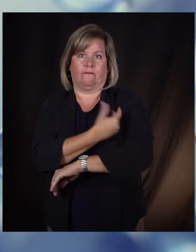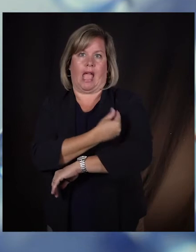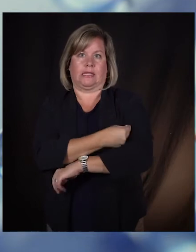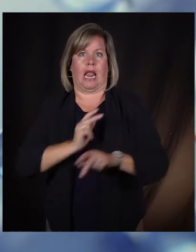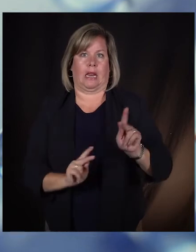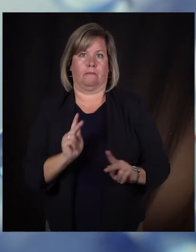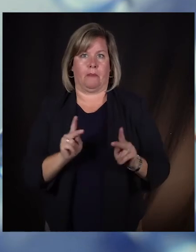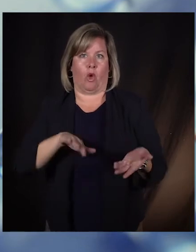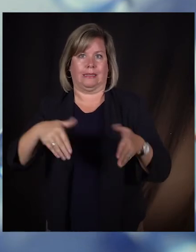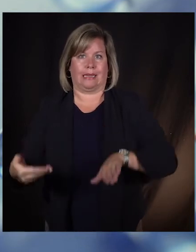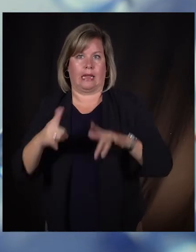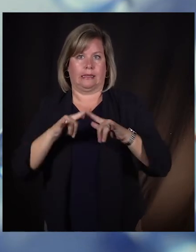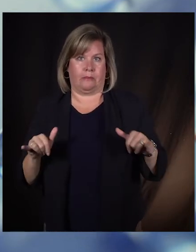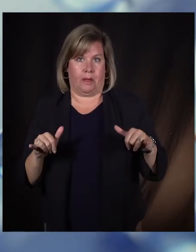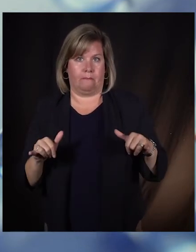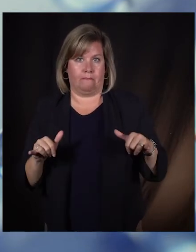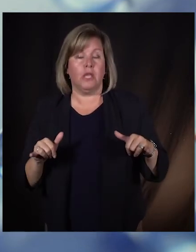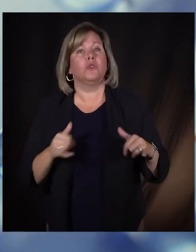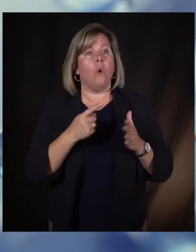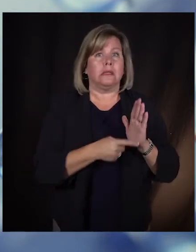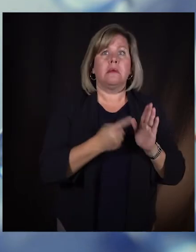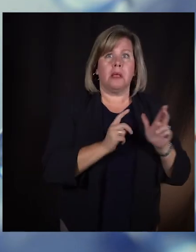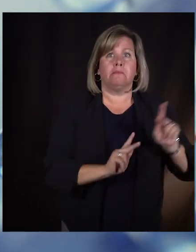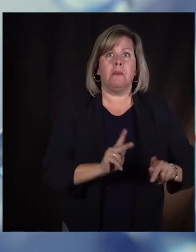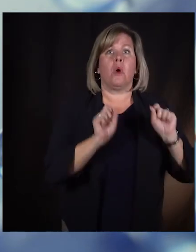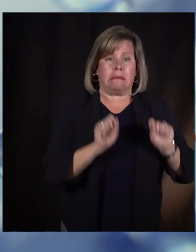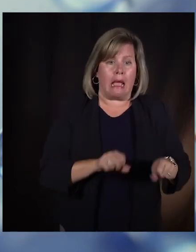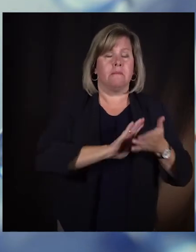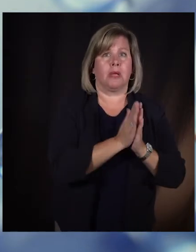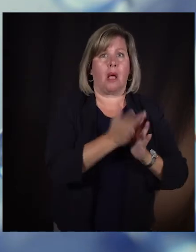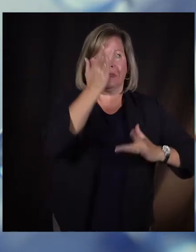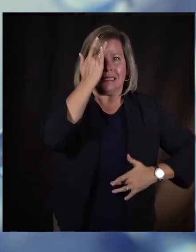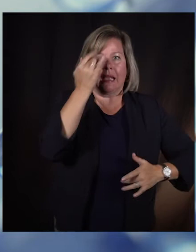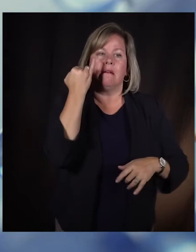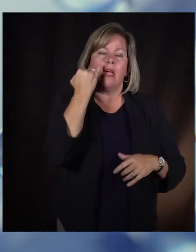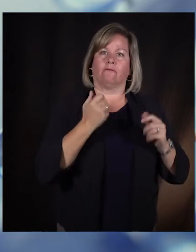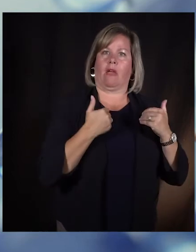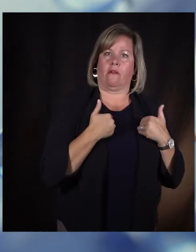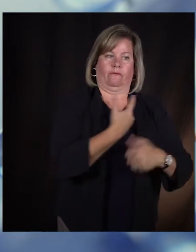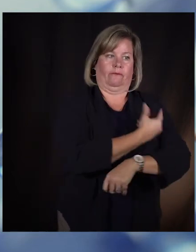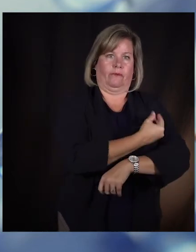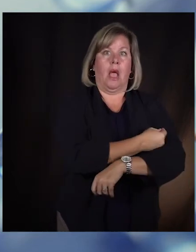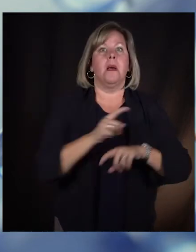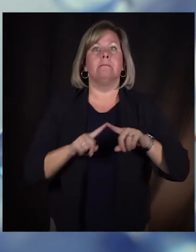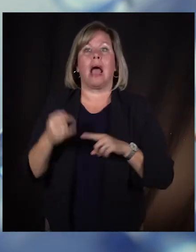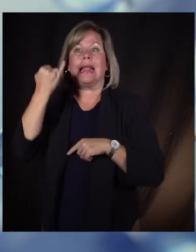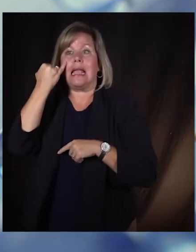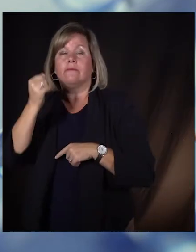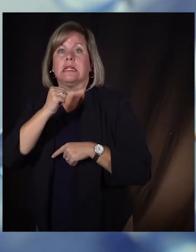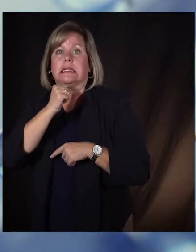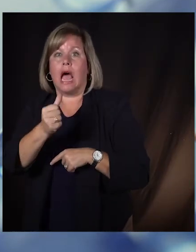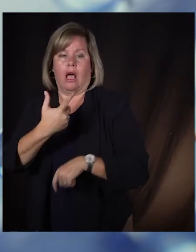while breakthrough infection does happen, it usually happens to a much greater degree in those people who are unvaccinated.